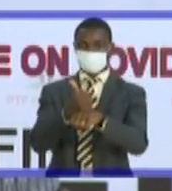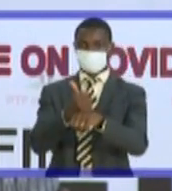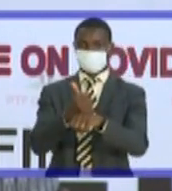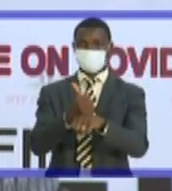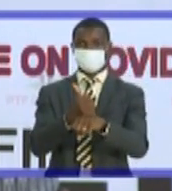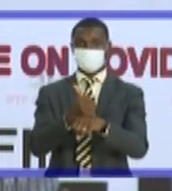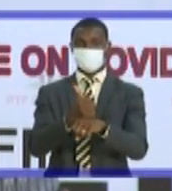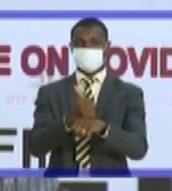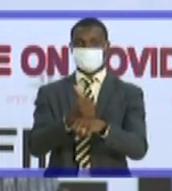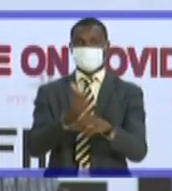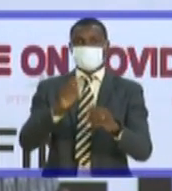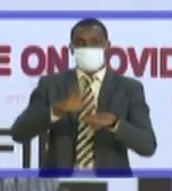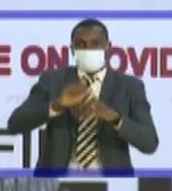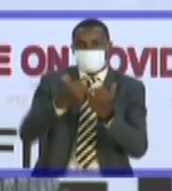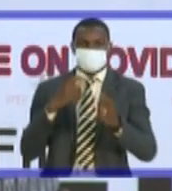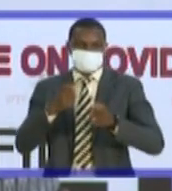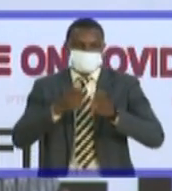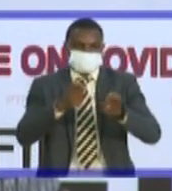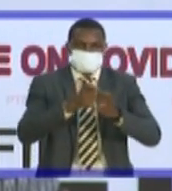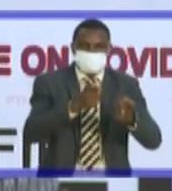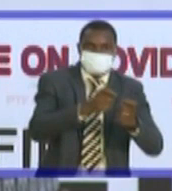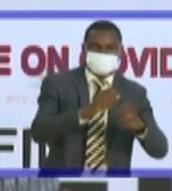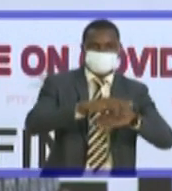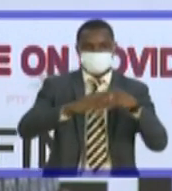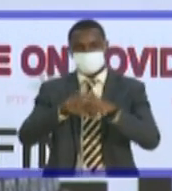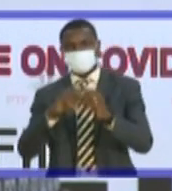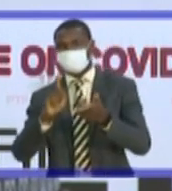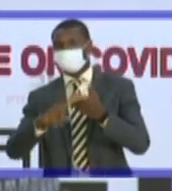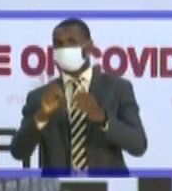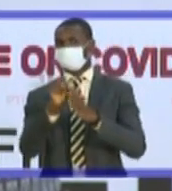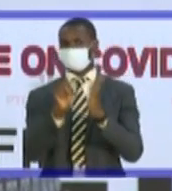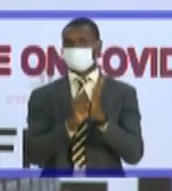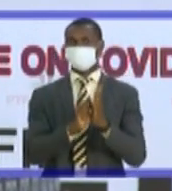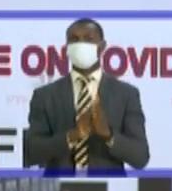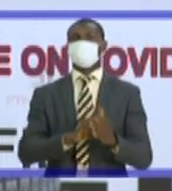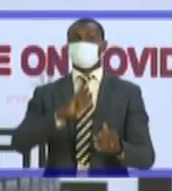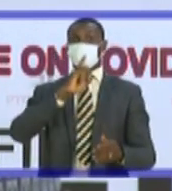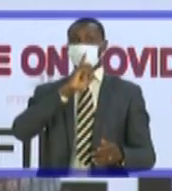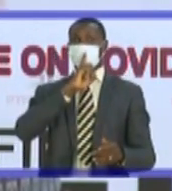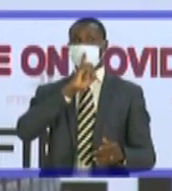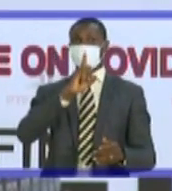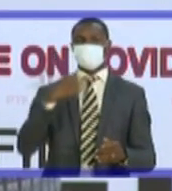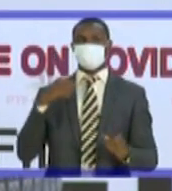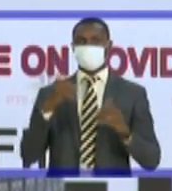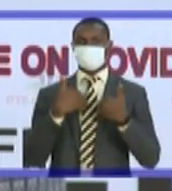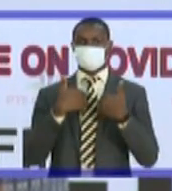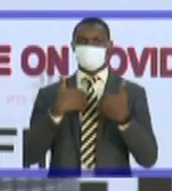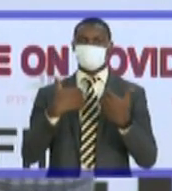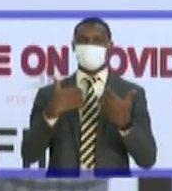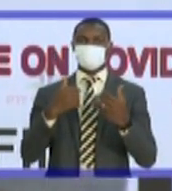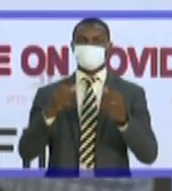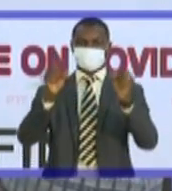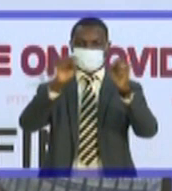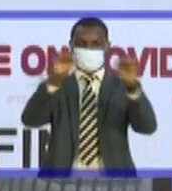these palliatives to the states. I've mentioned here times that number that it is a structure that we are following, and it involves national, state,